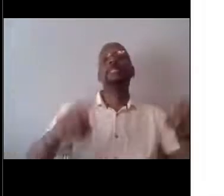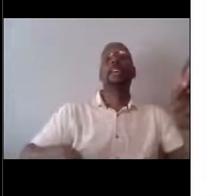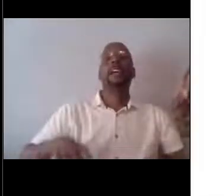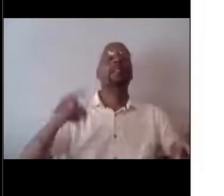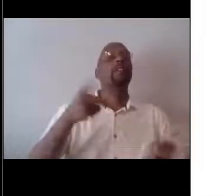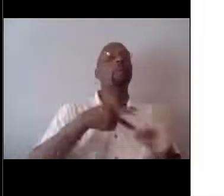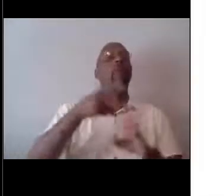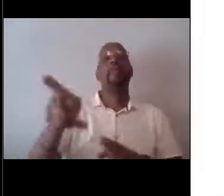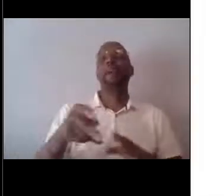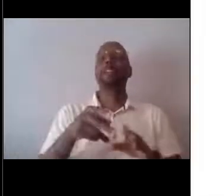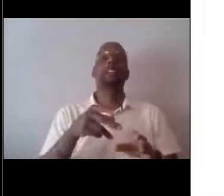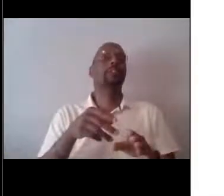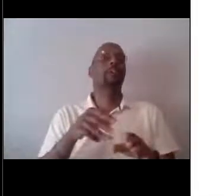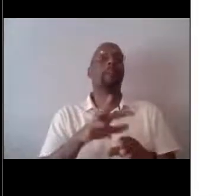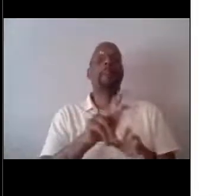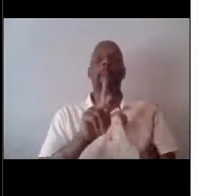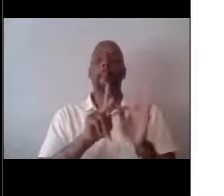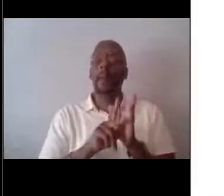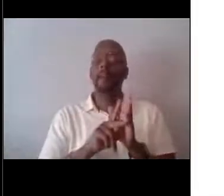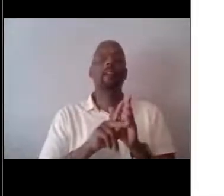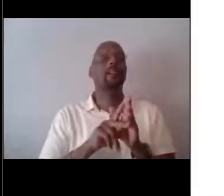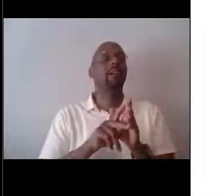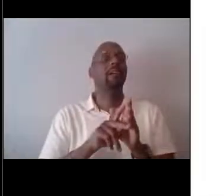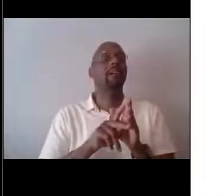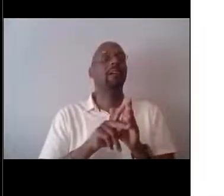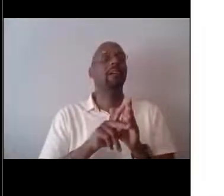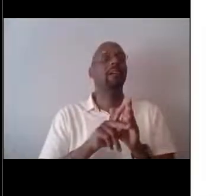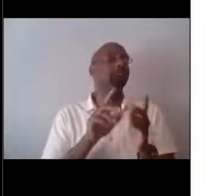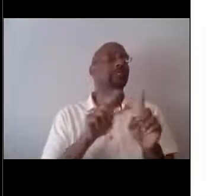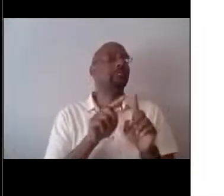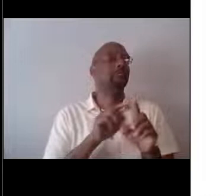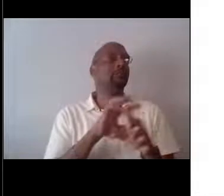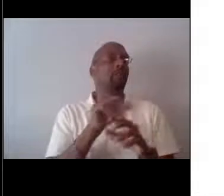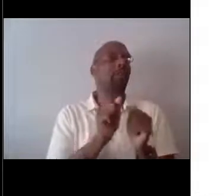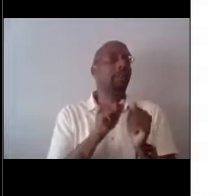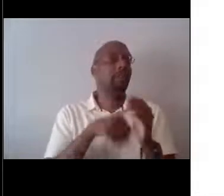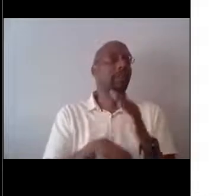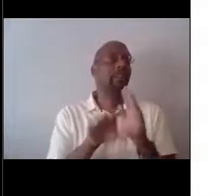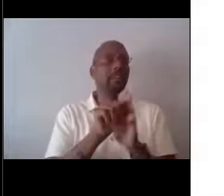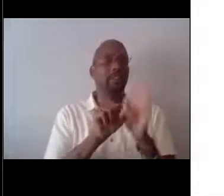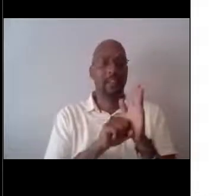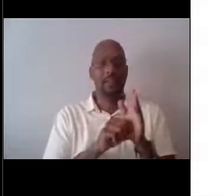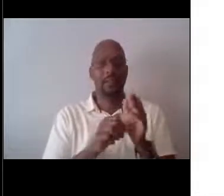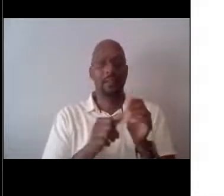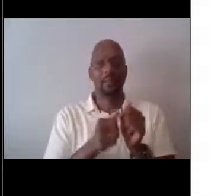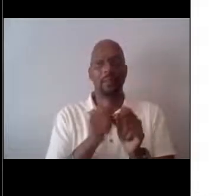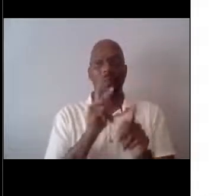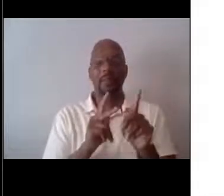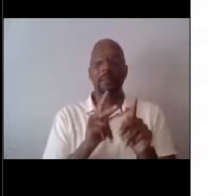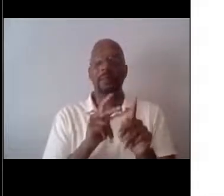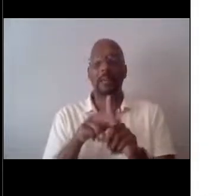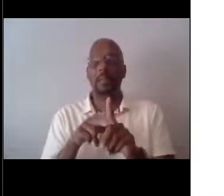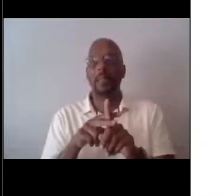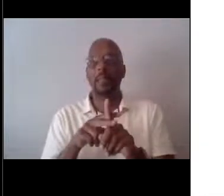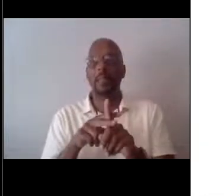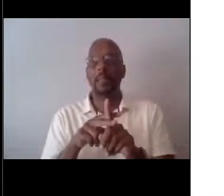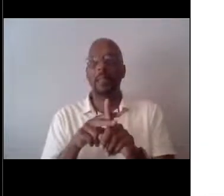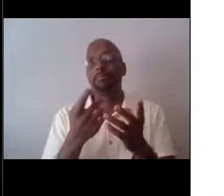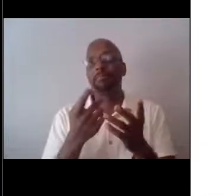backgrounds, and geographies from throughout the state. The majority of our applicants represented the San Francisco